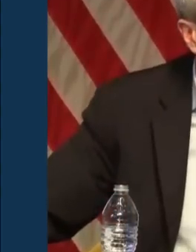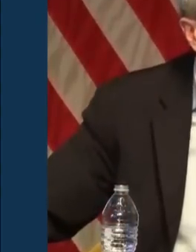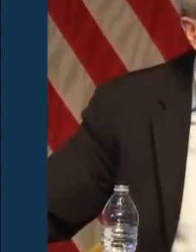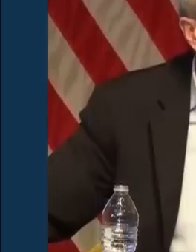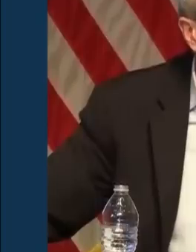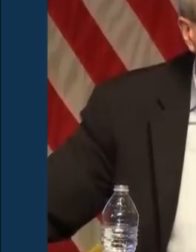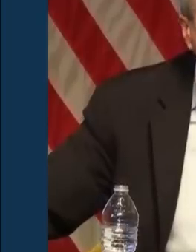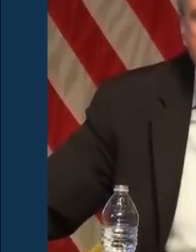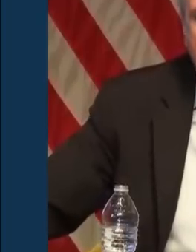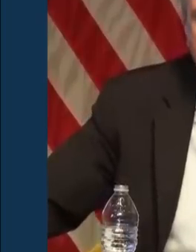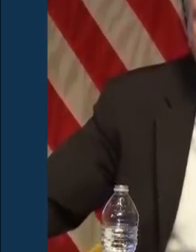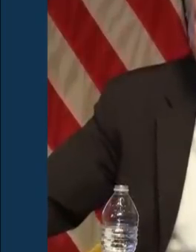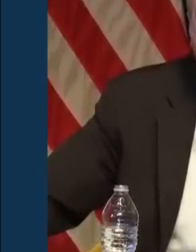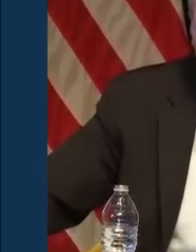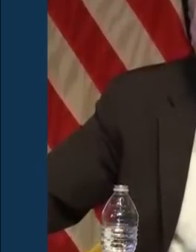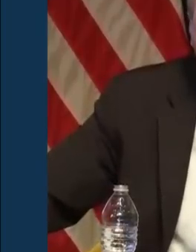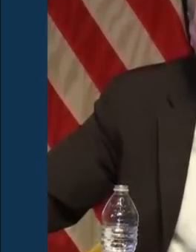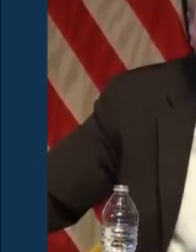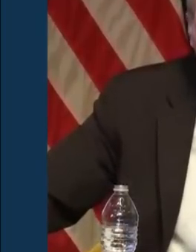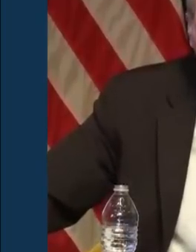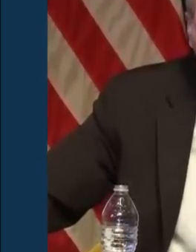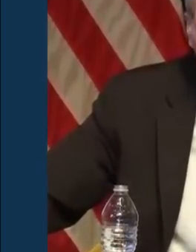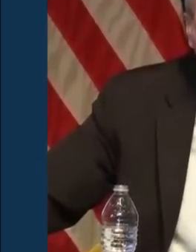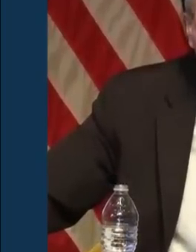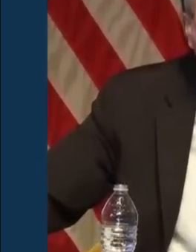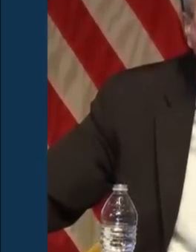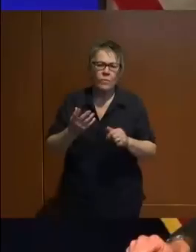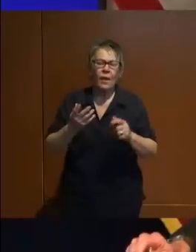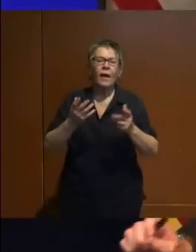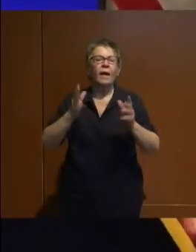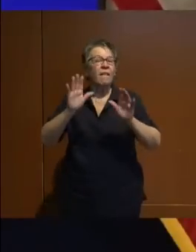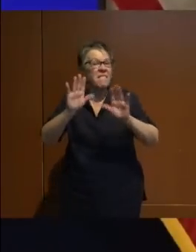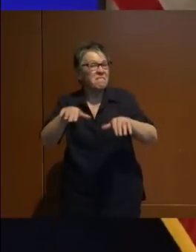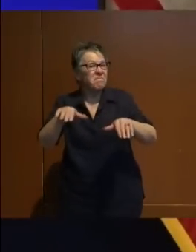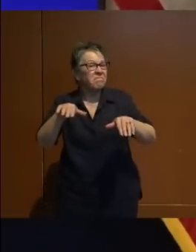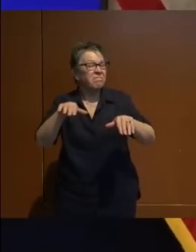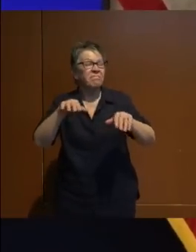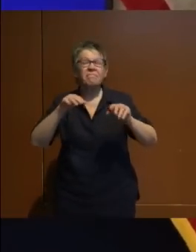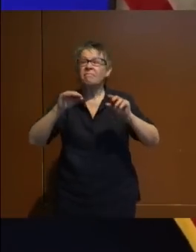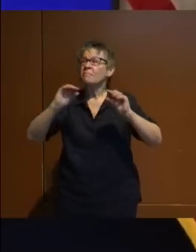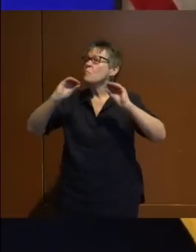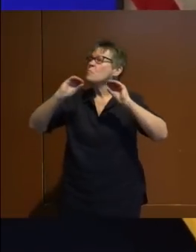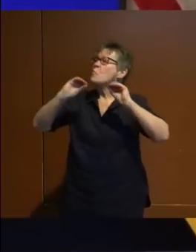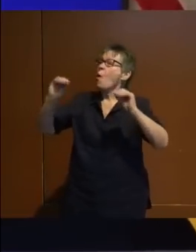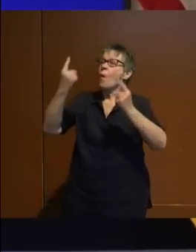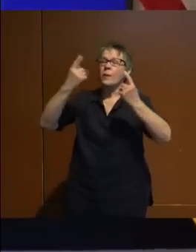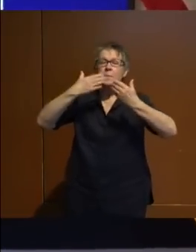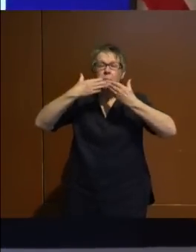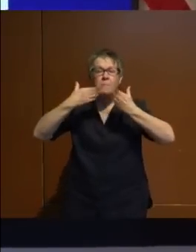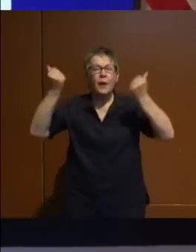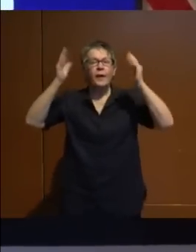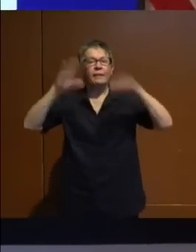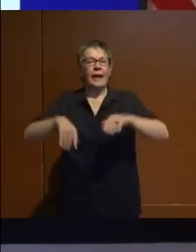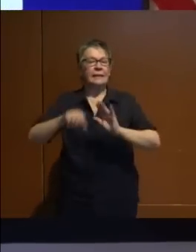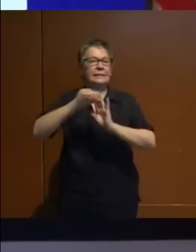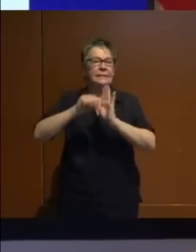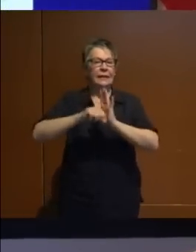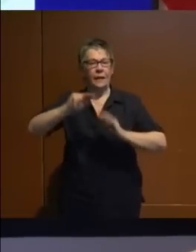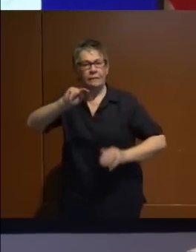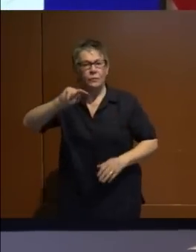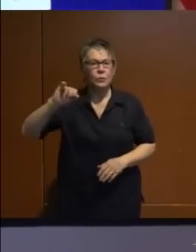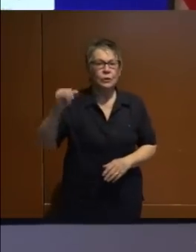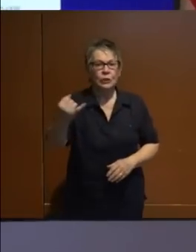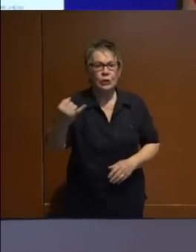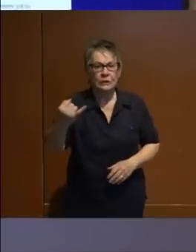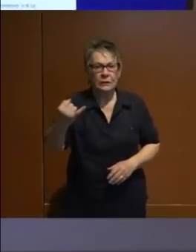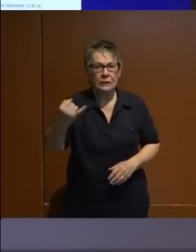some questions. Elise, we're going to start over here. Dante Colucci's got the microphone. I can't tell if he's got a glove on. Do you have a glove on? You should have